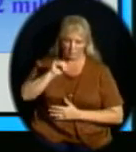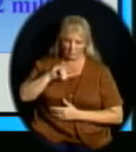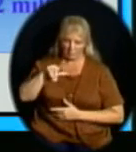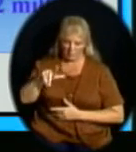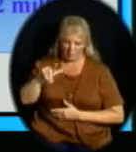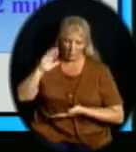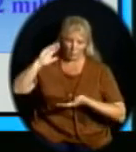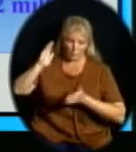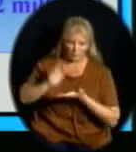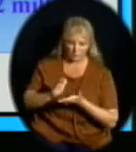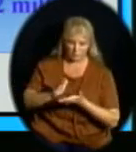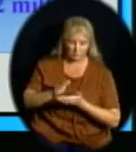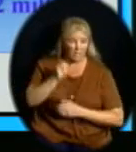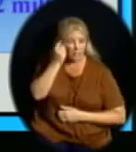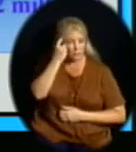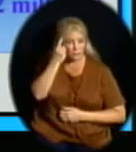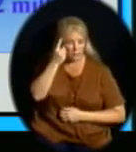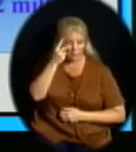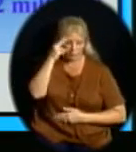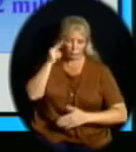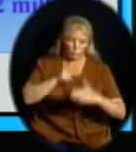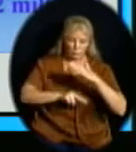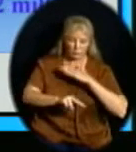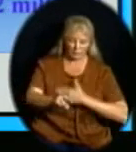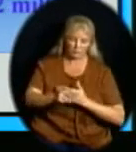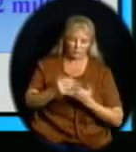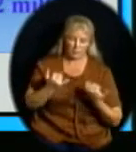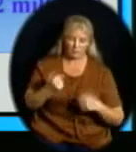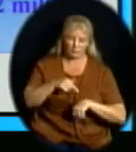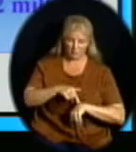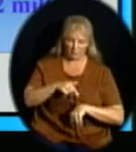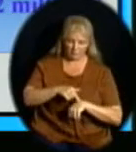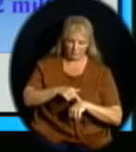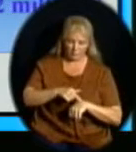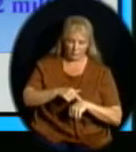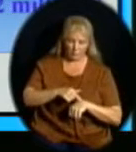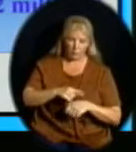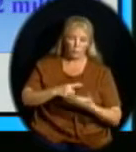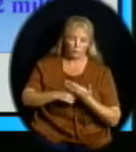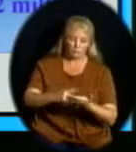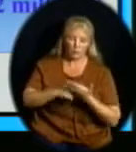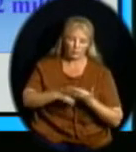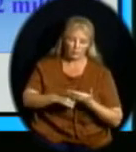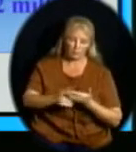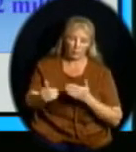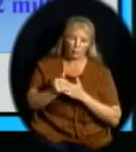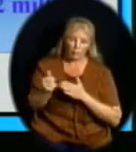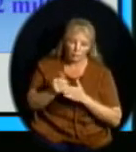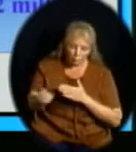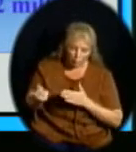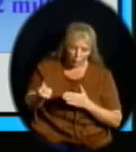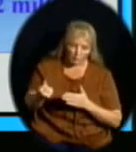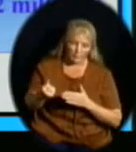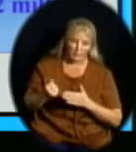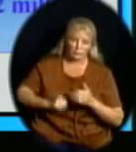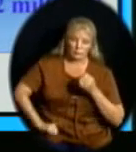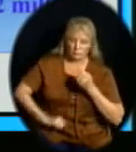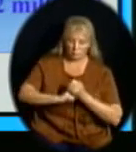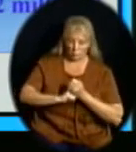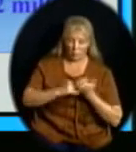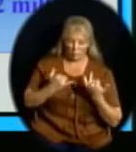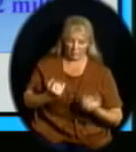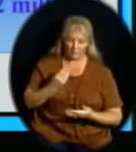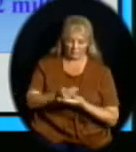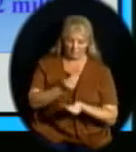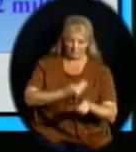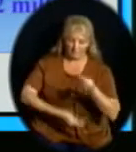are projections at this time. All we're talking about are the dollar amounts to support these budgets. Those dollar amounts then, upon approval,